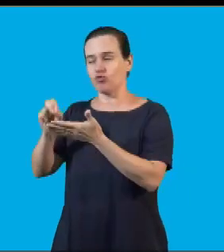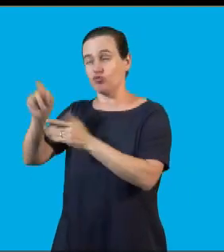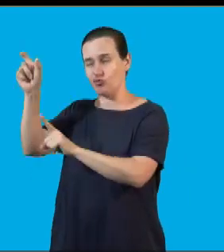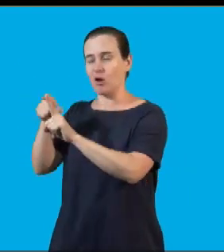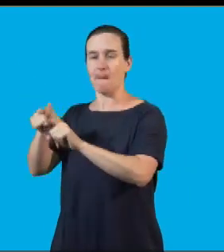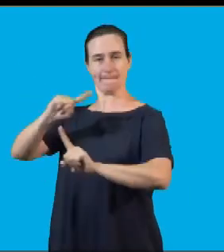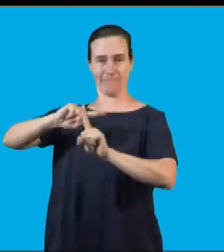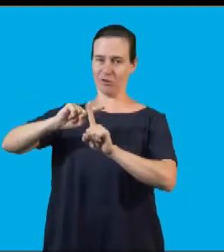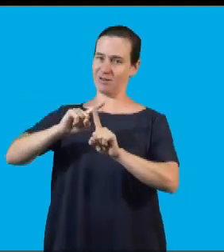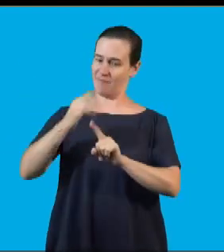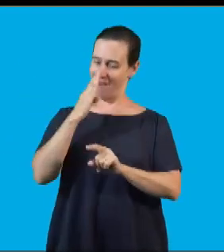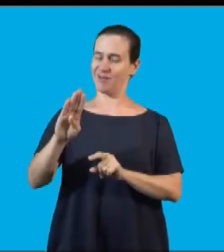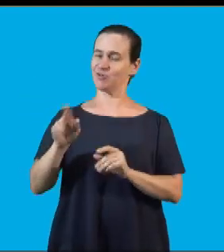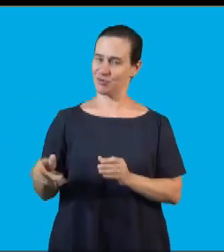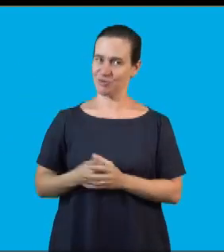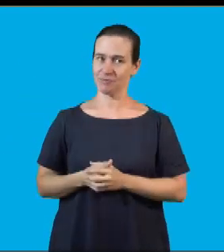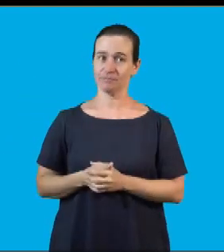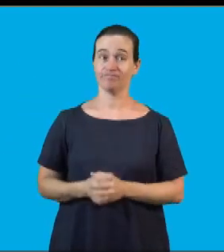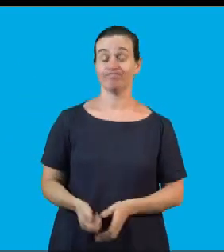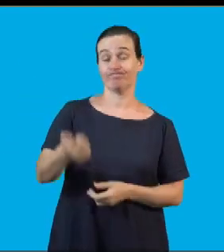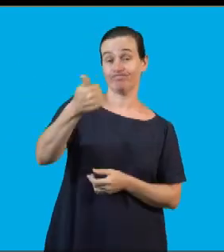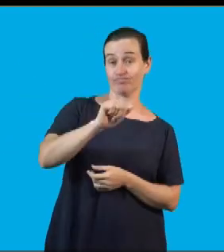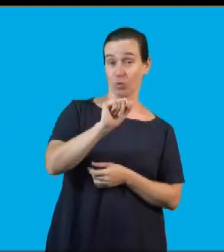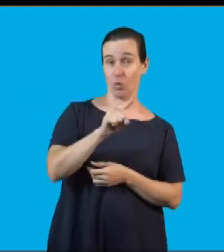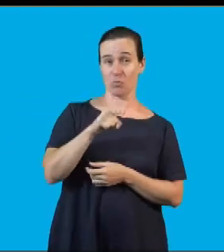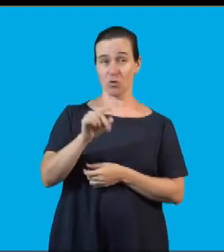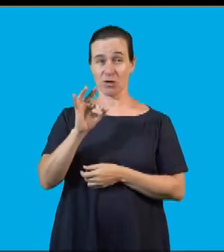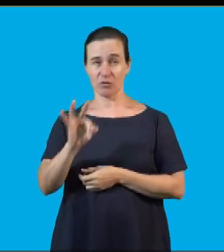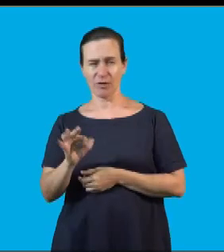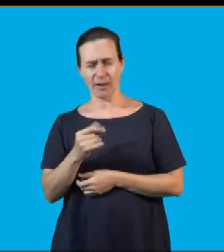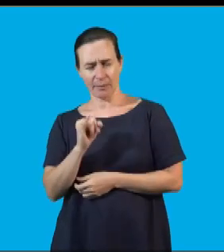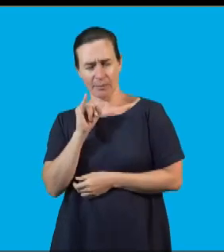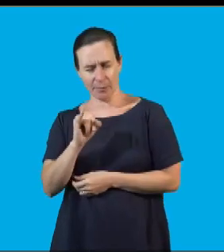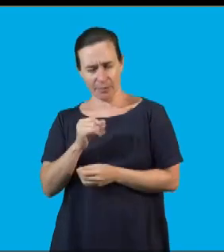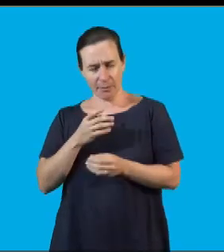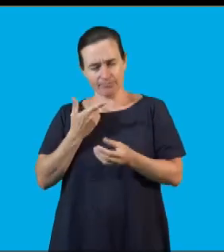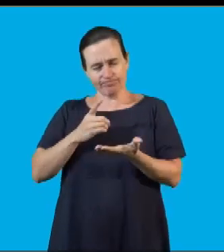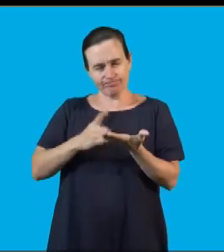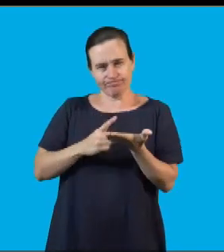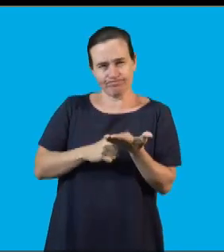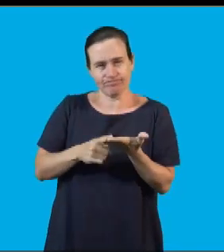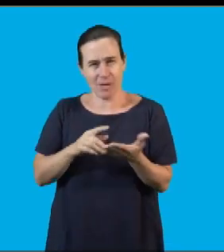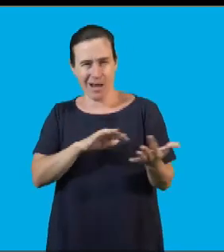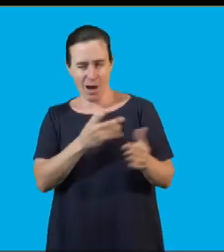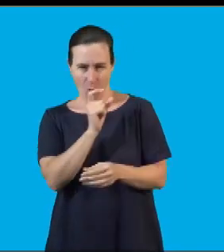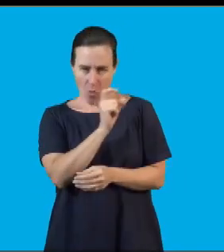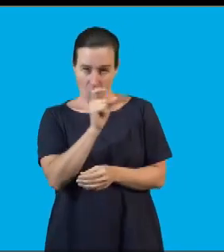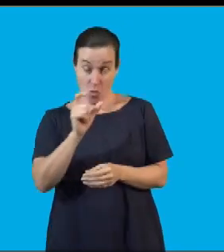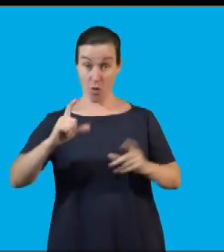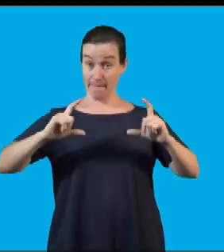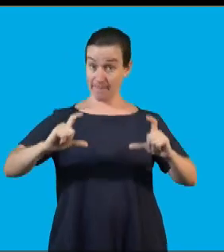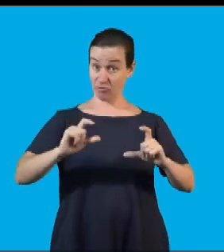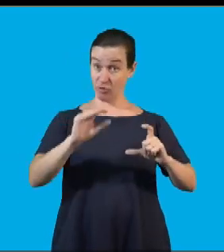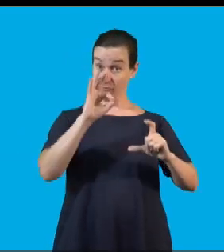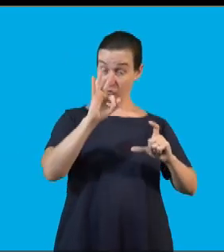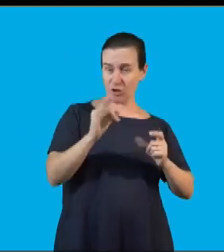Question 1.3. Critically discuss how the diction in paragraph 3 conveys the writer's